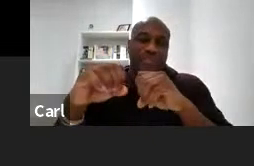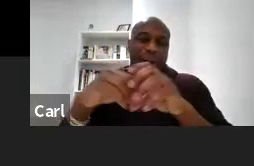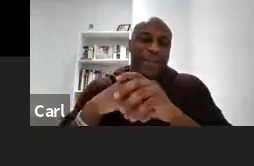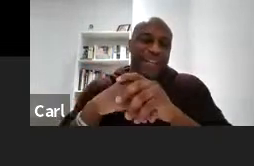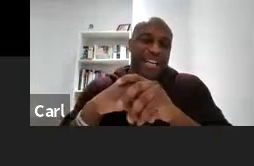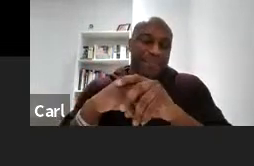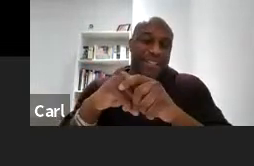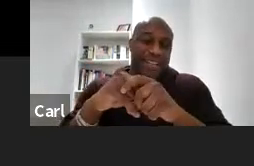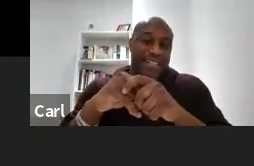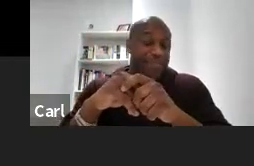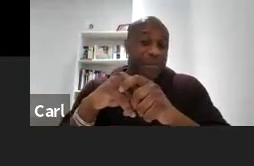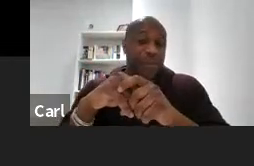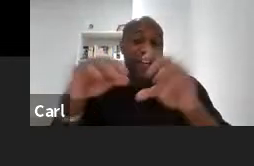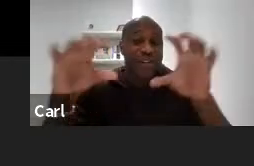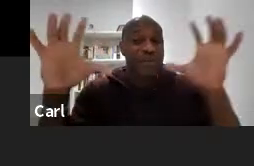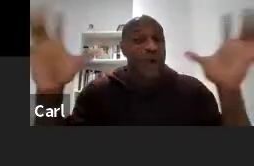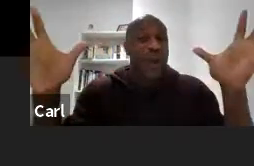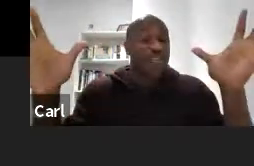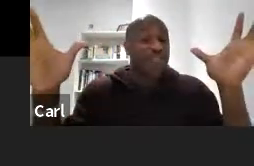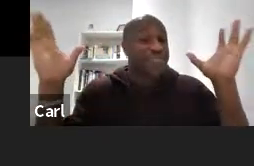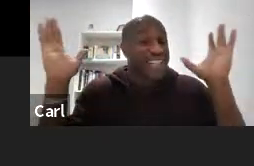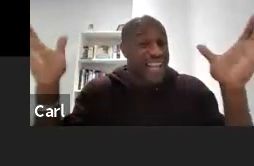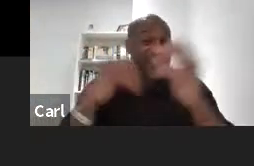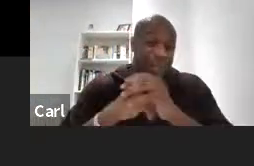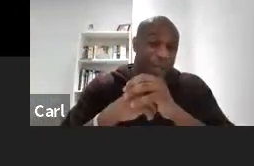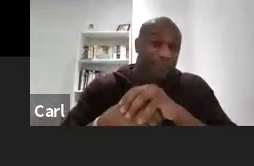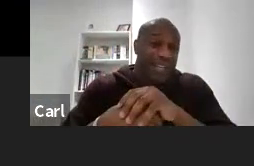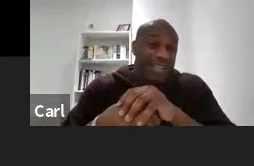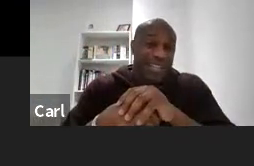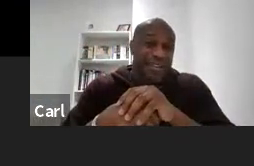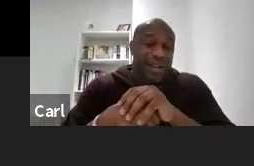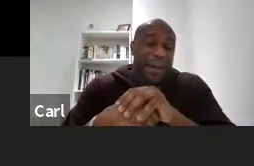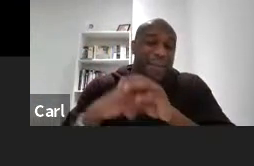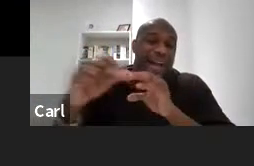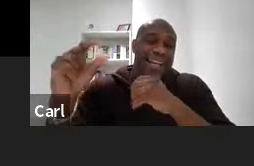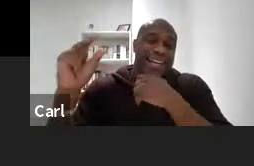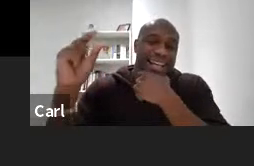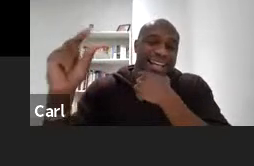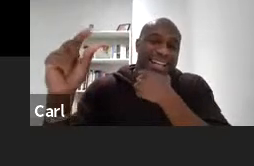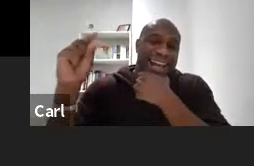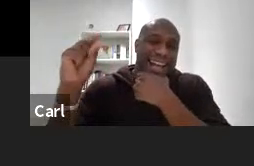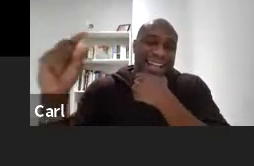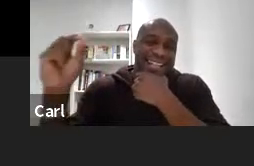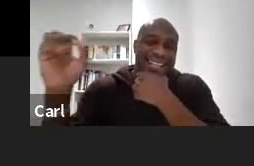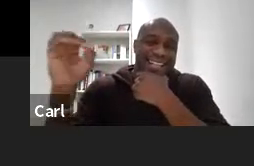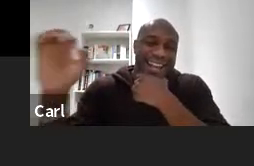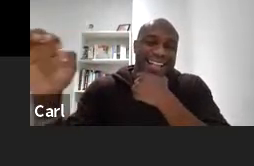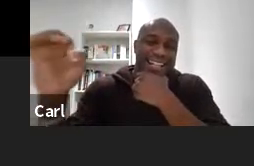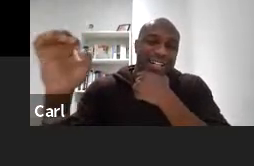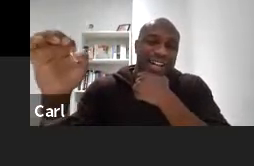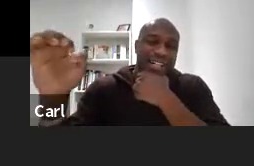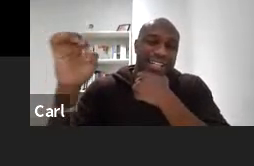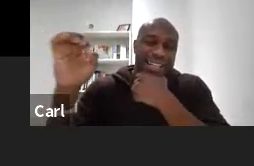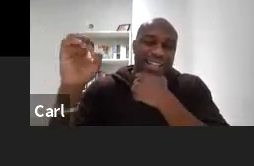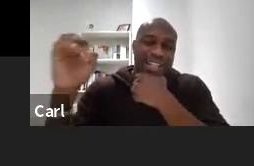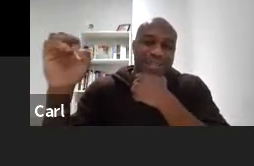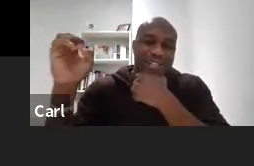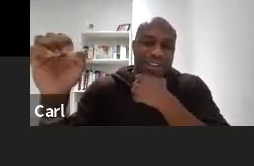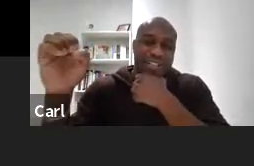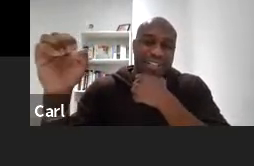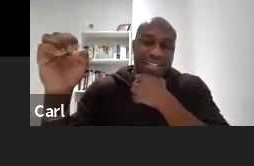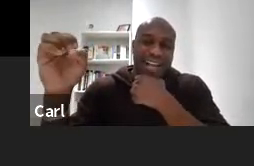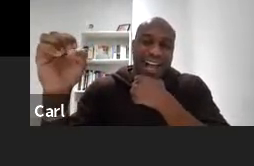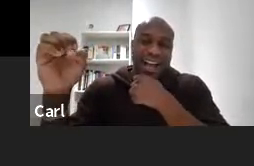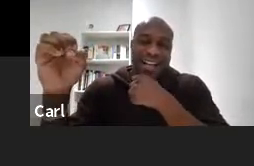example of a company that has pivoted is probably one that you're not aware of, Nintendo. So back in 1889, Nintendo